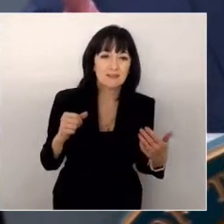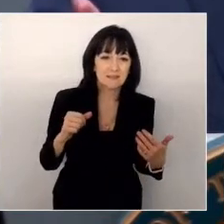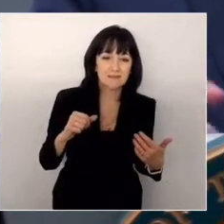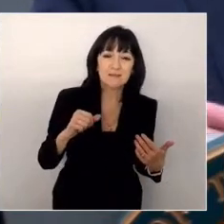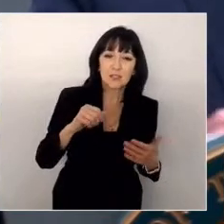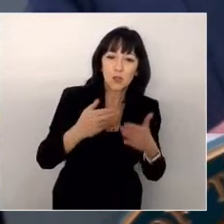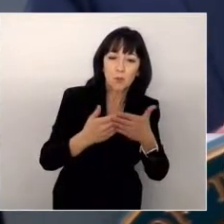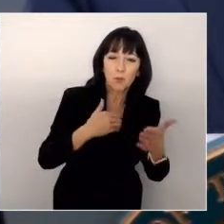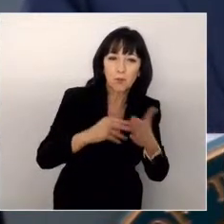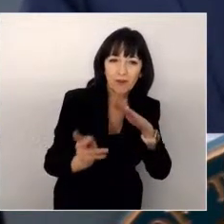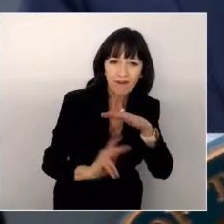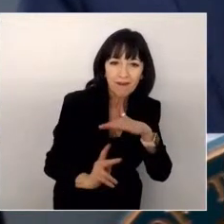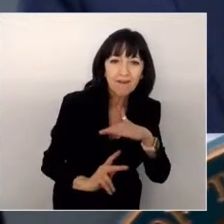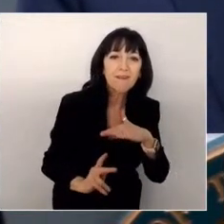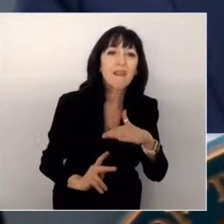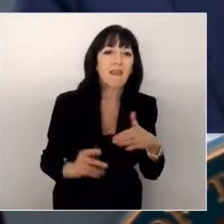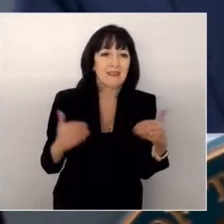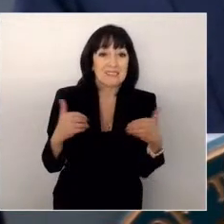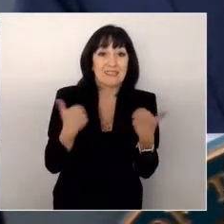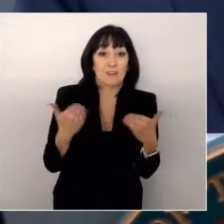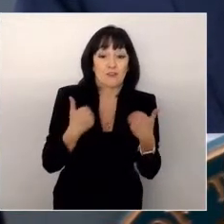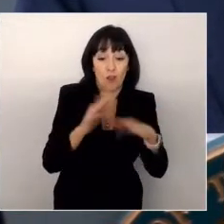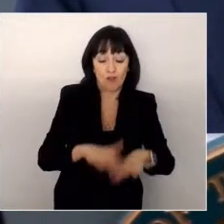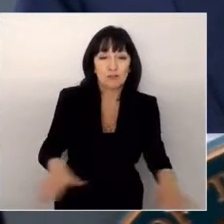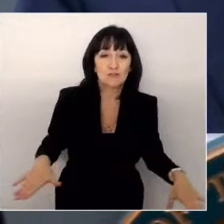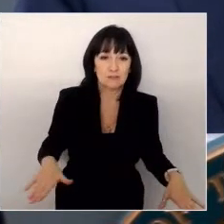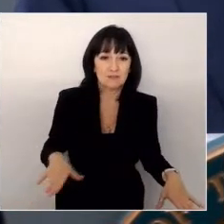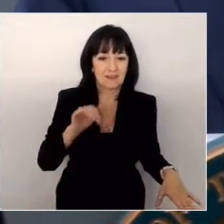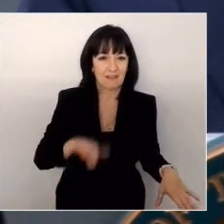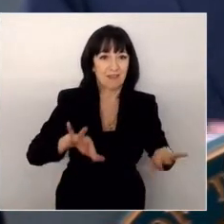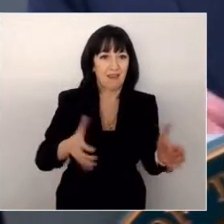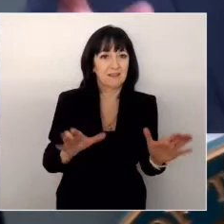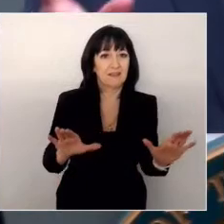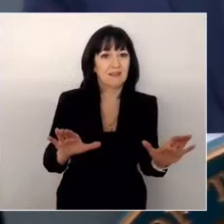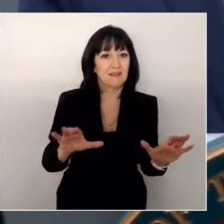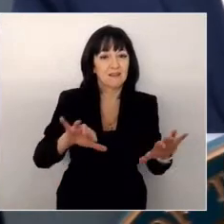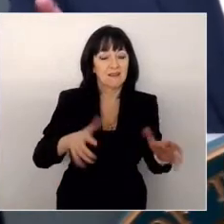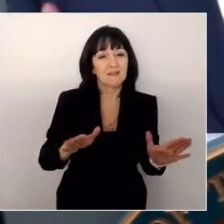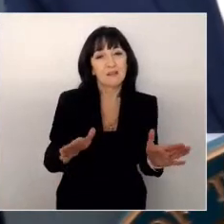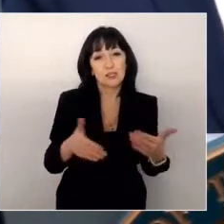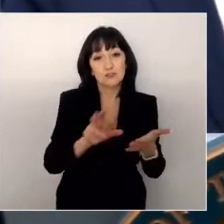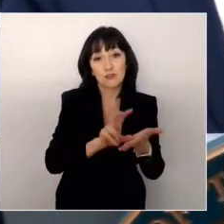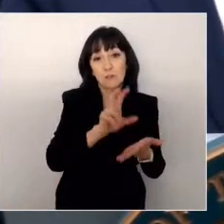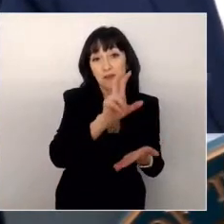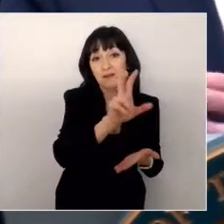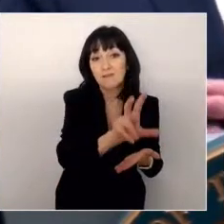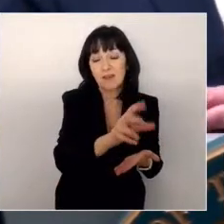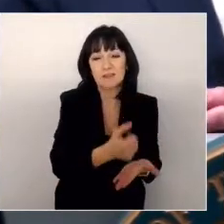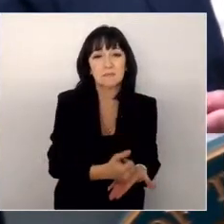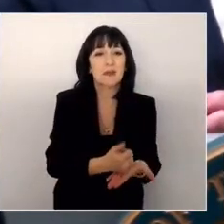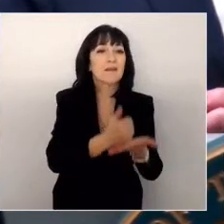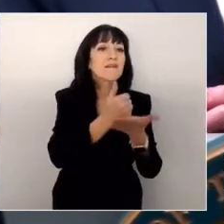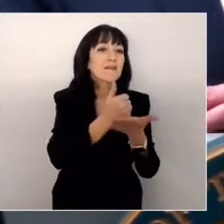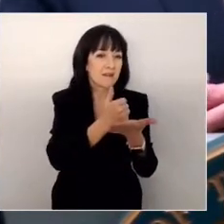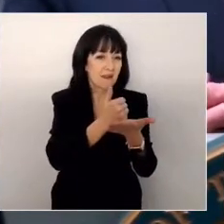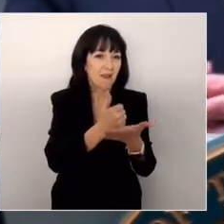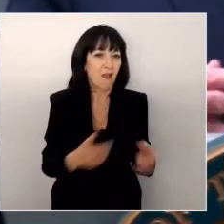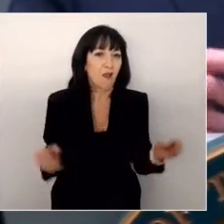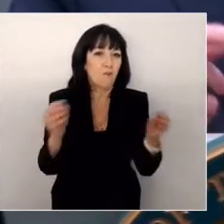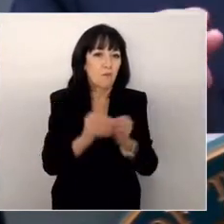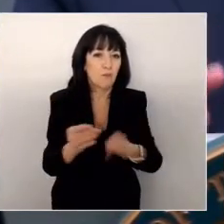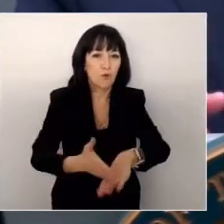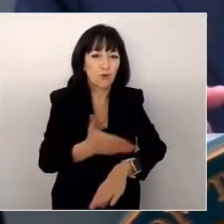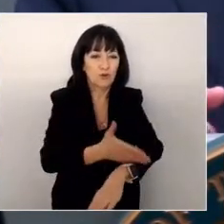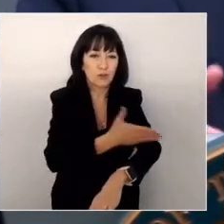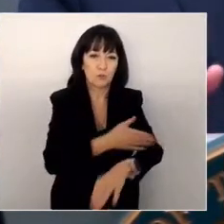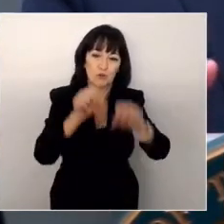And those resources are making a real difference in classrooms. One thing that the past 2 years have taught me is that there